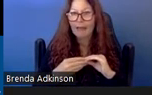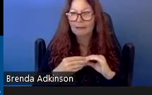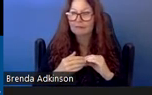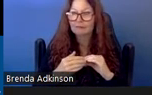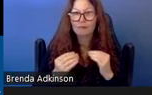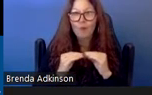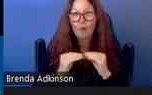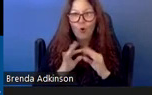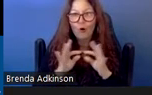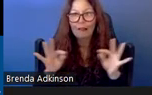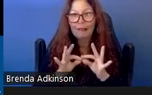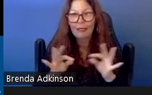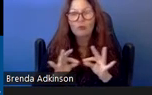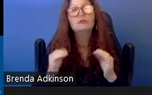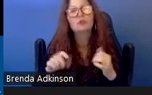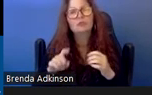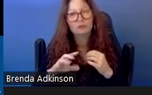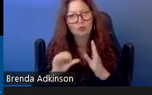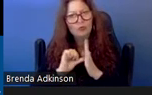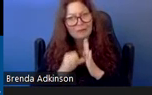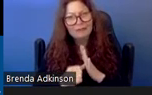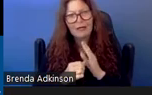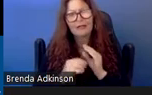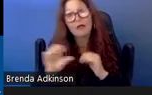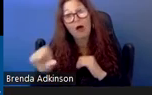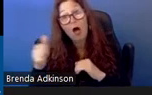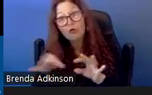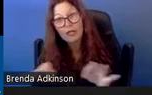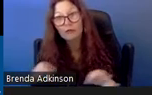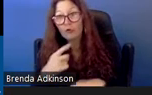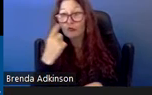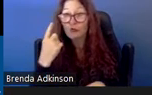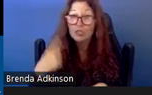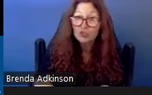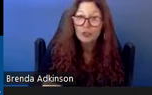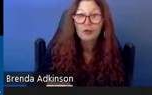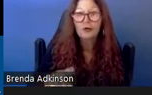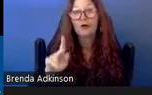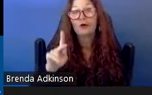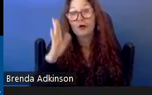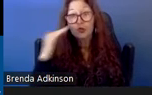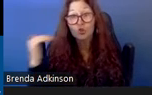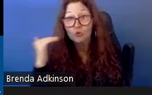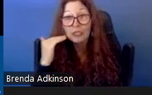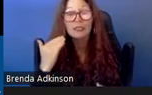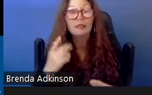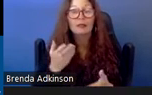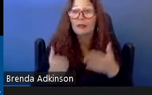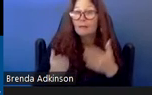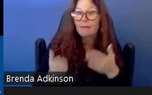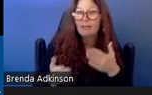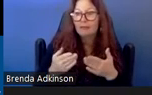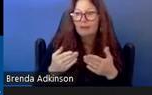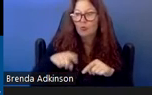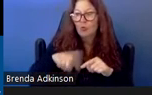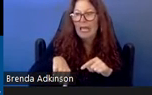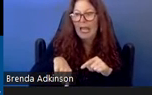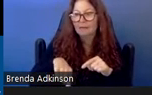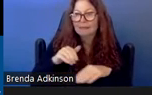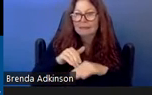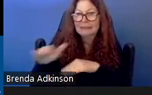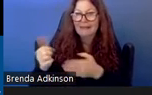highlights things like Russian and Korean. We may not be able to produce a letter in those languages yet, but